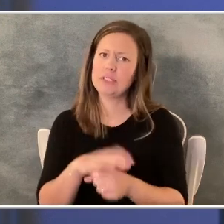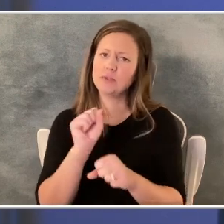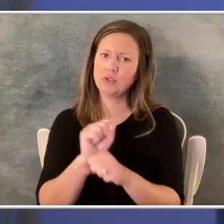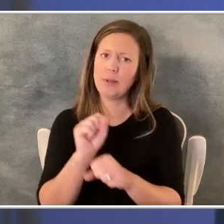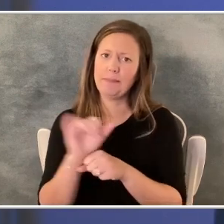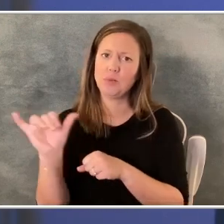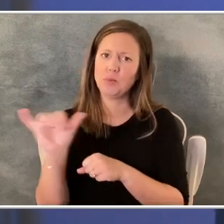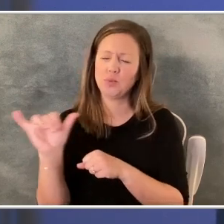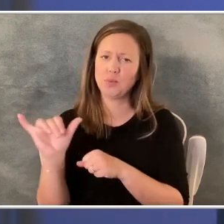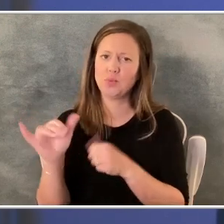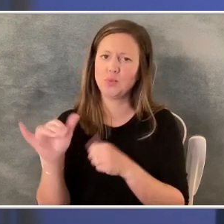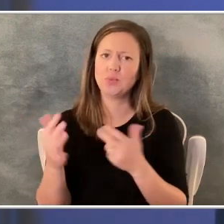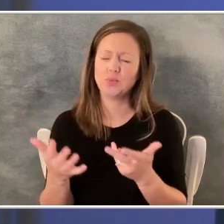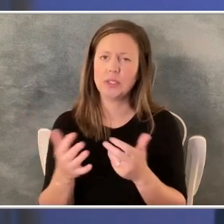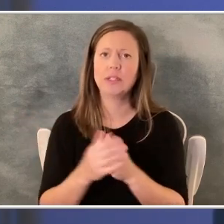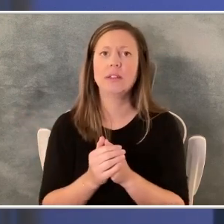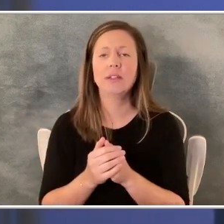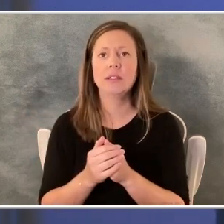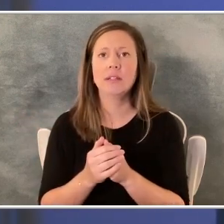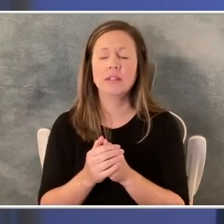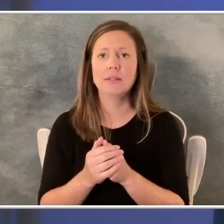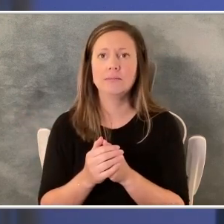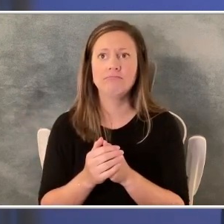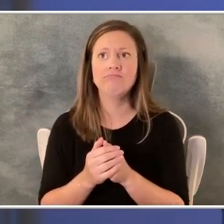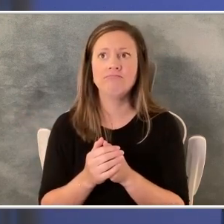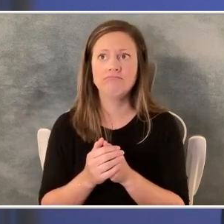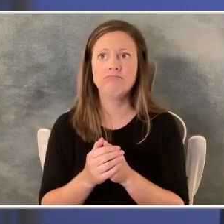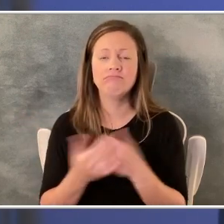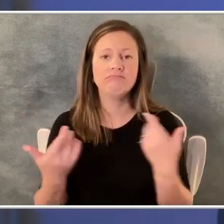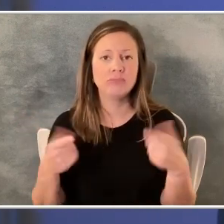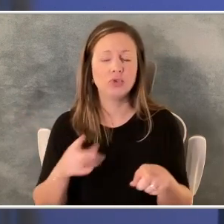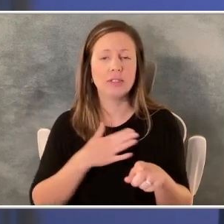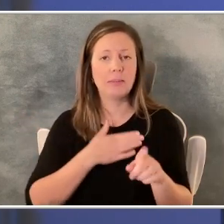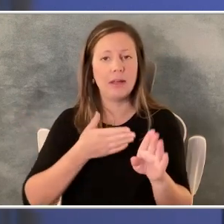course of my career, and so